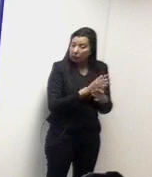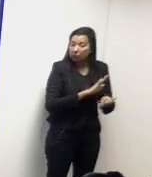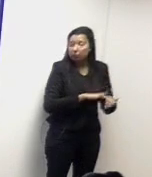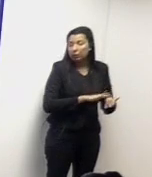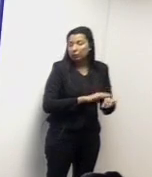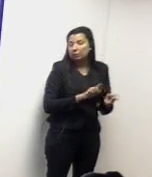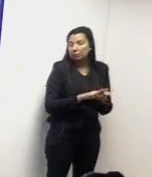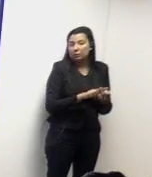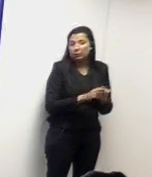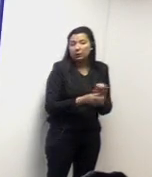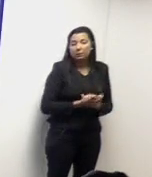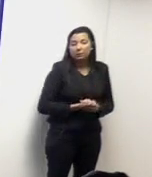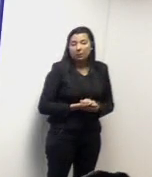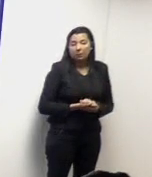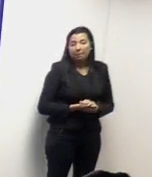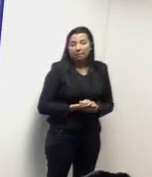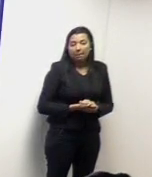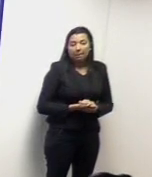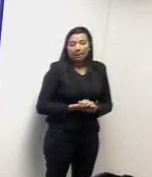that are both